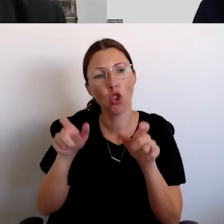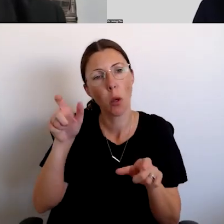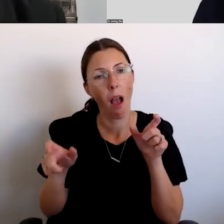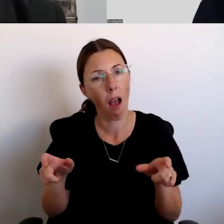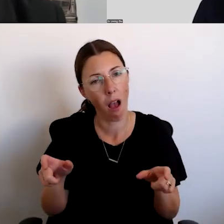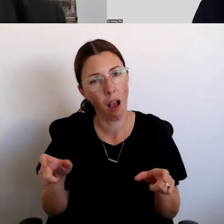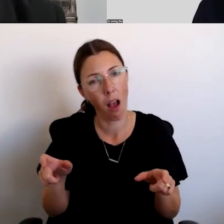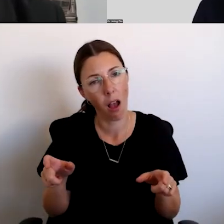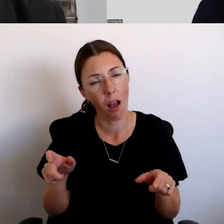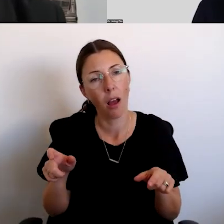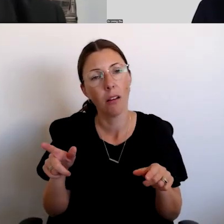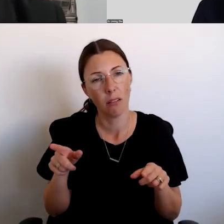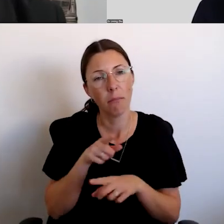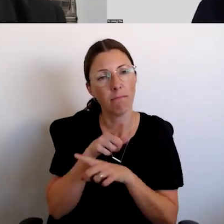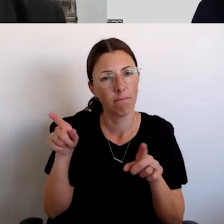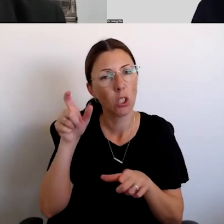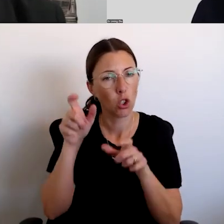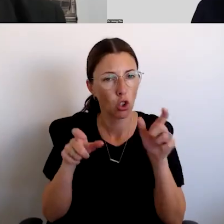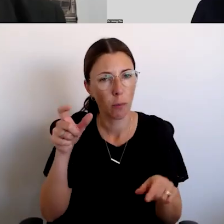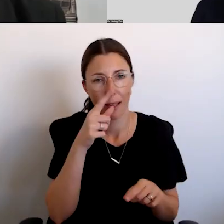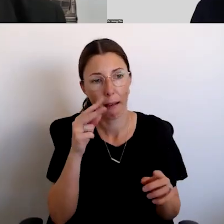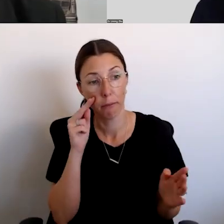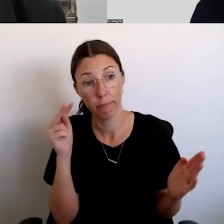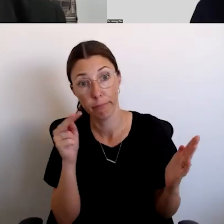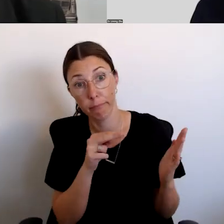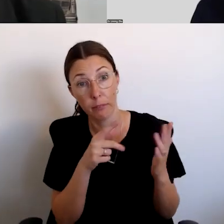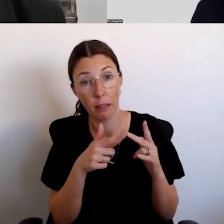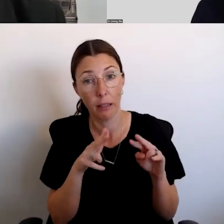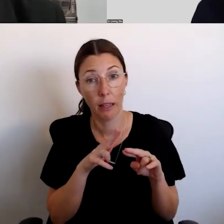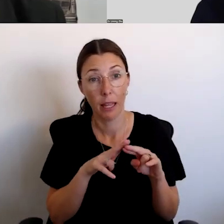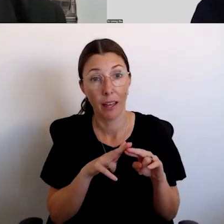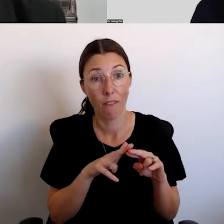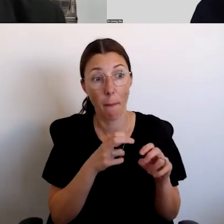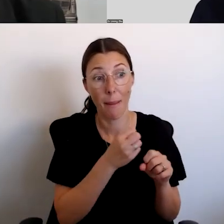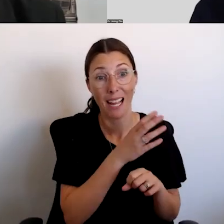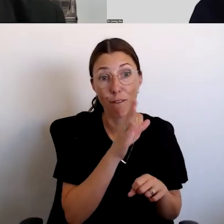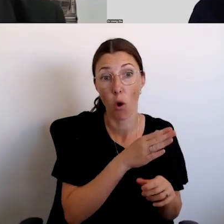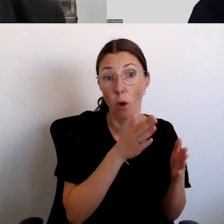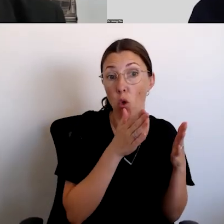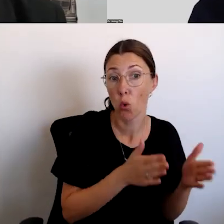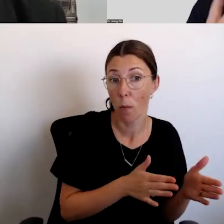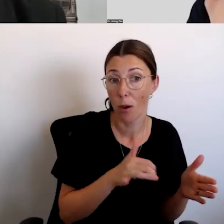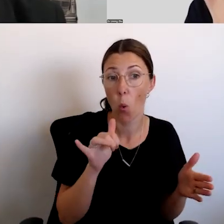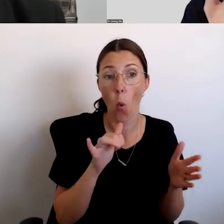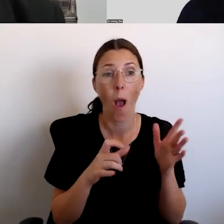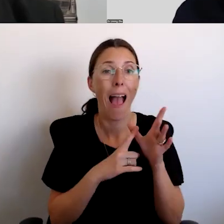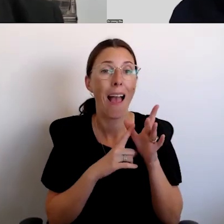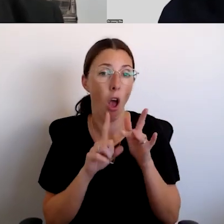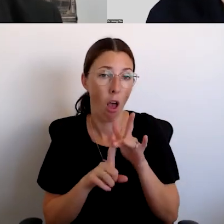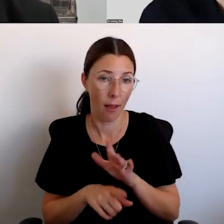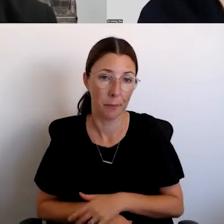consumers can see whether or not this is in fact human generated work or AI generated